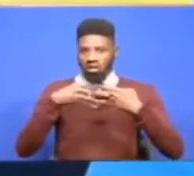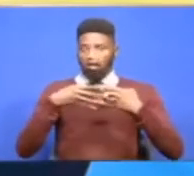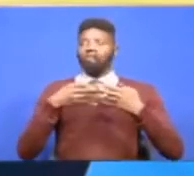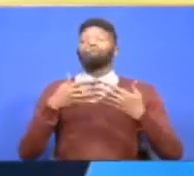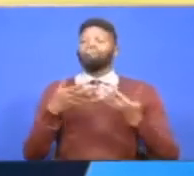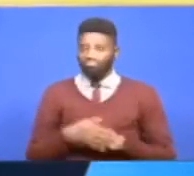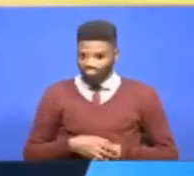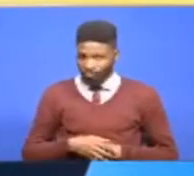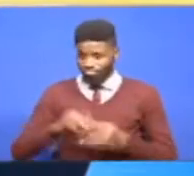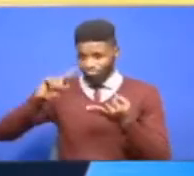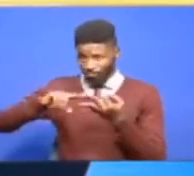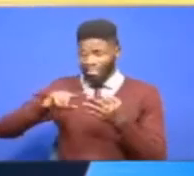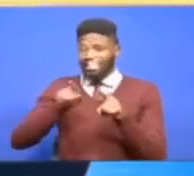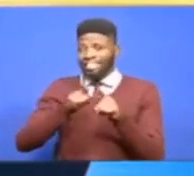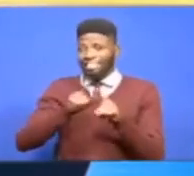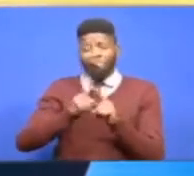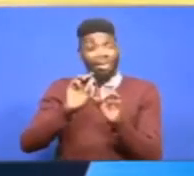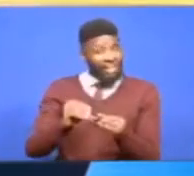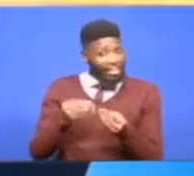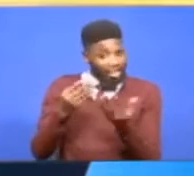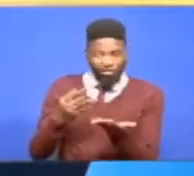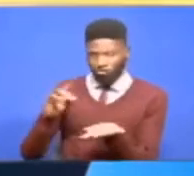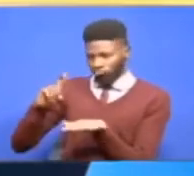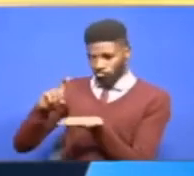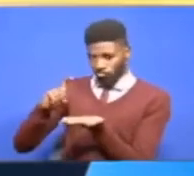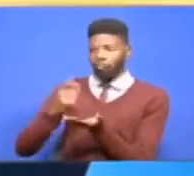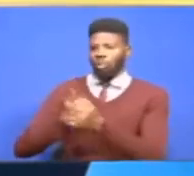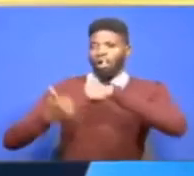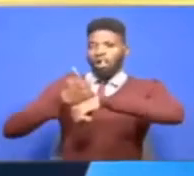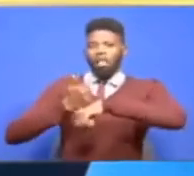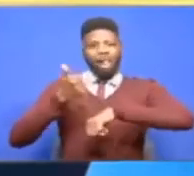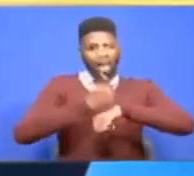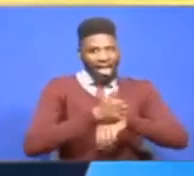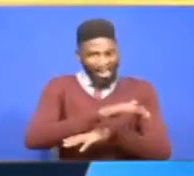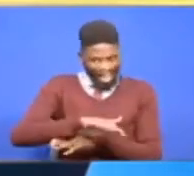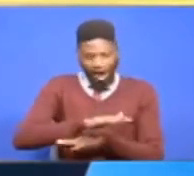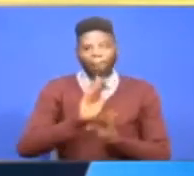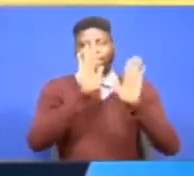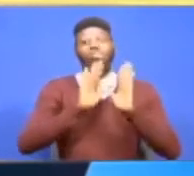providing sanitizers in strategic places at the facilities, including the bathrooms,